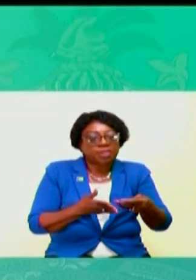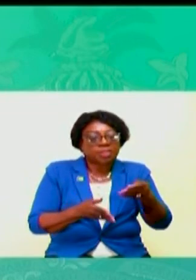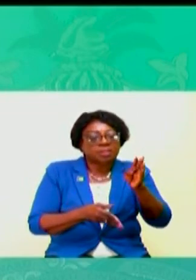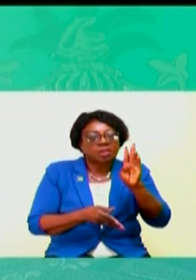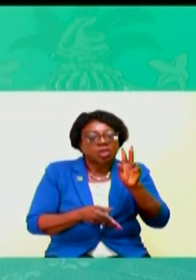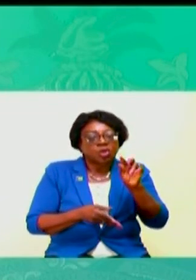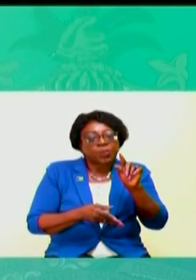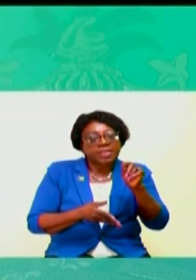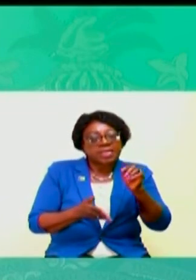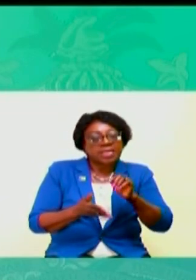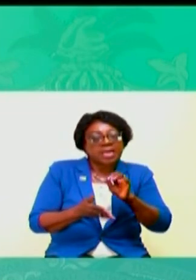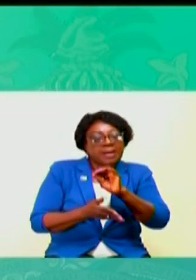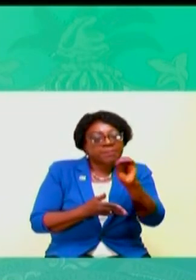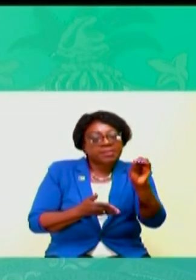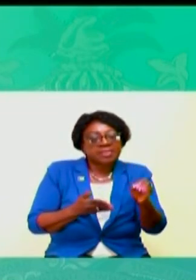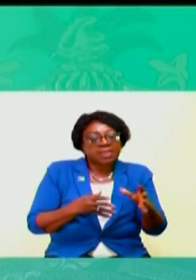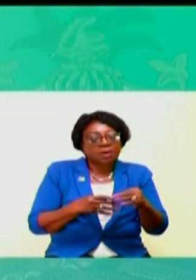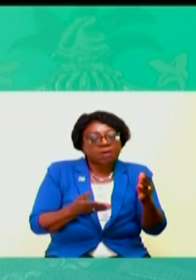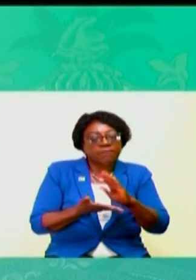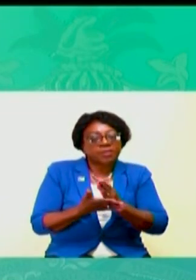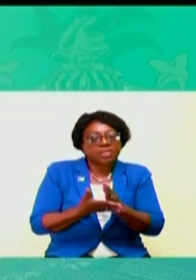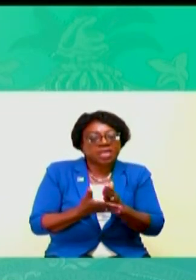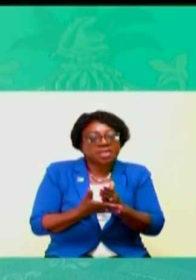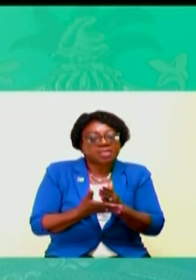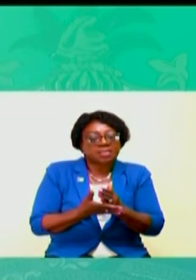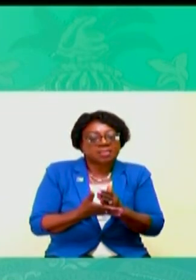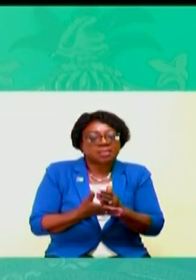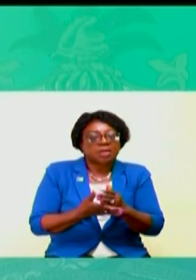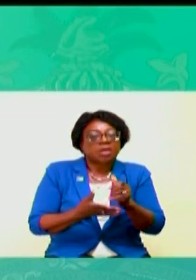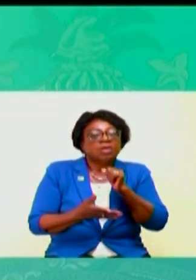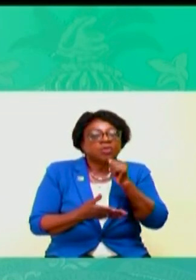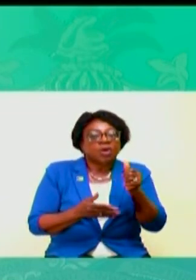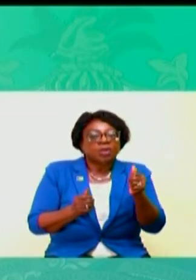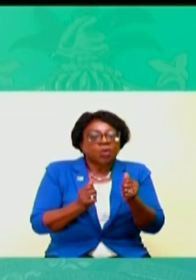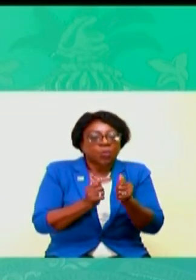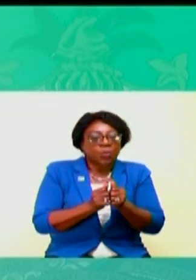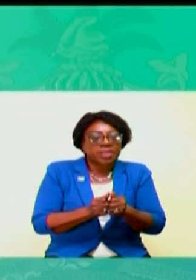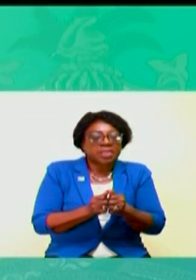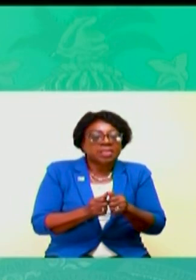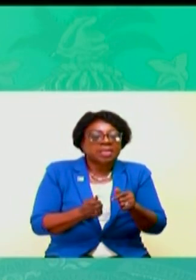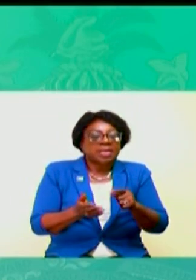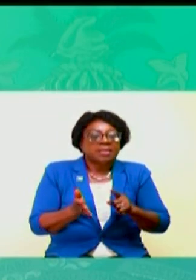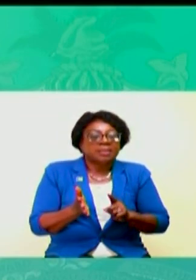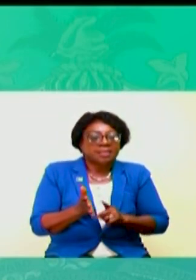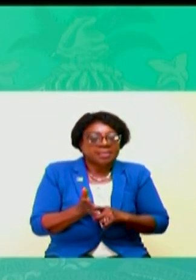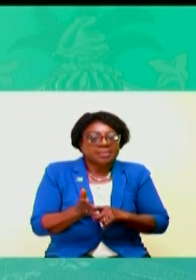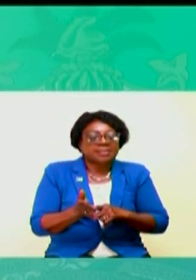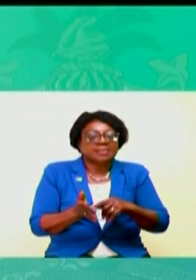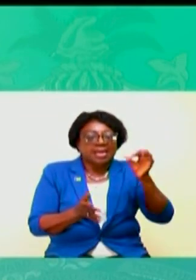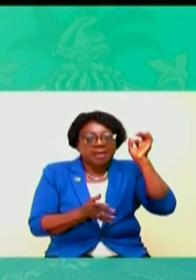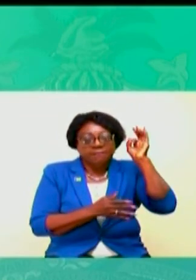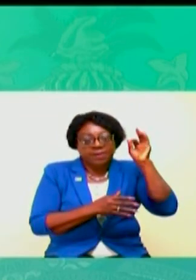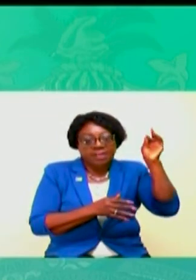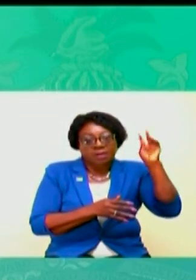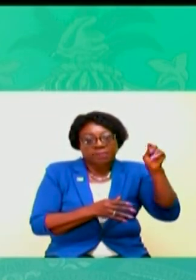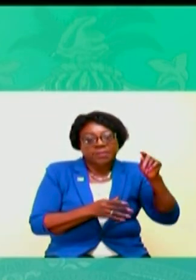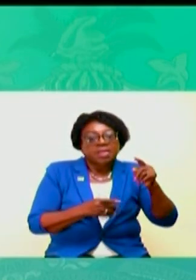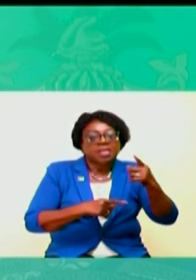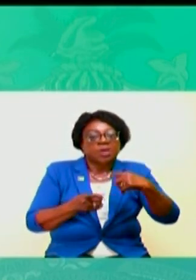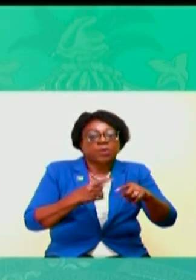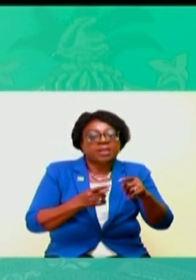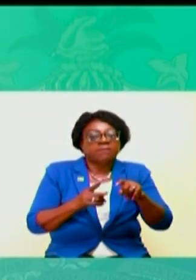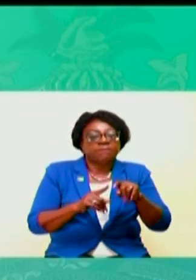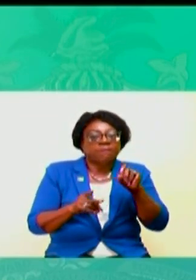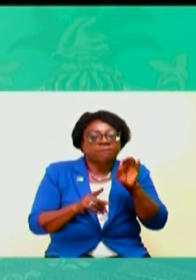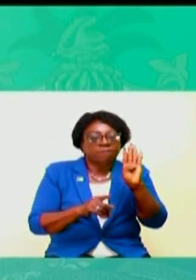no. Not with the competent authority. Not with him. Not with this baby. They went from 49% with